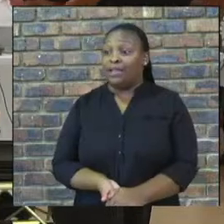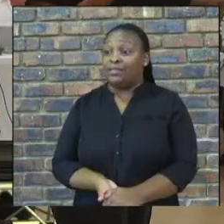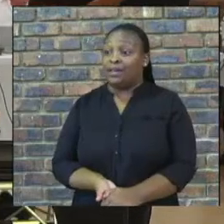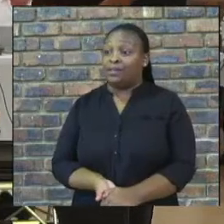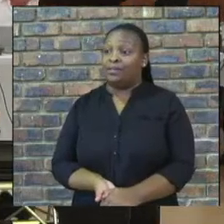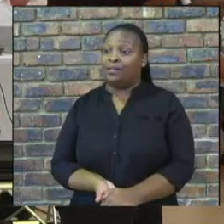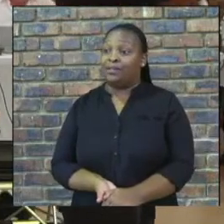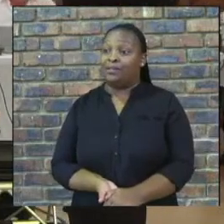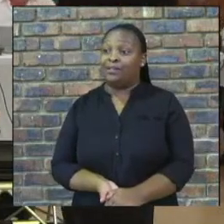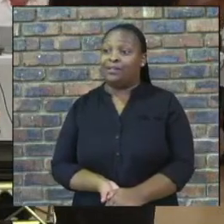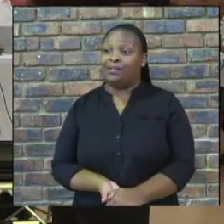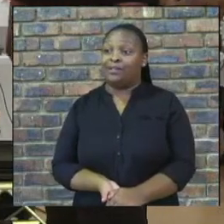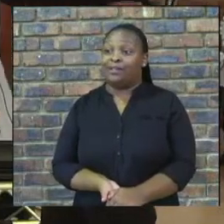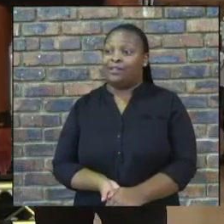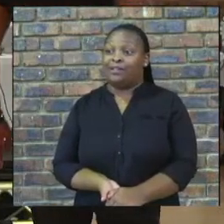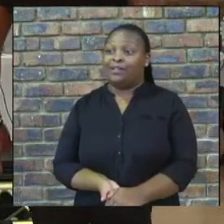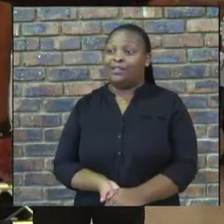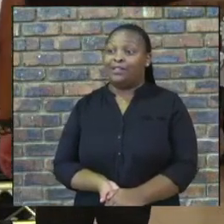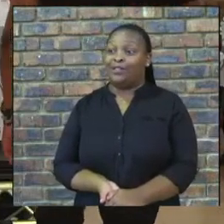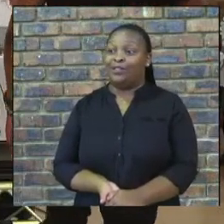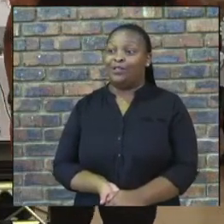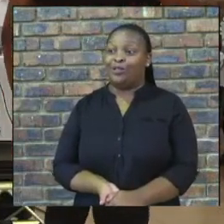Yeah, number 1.